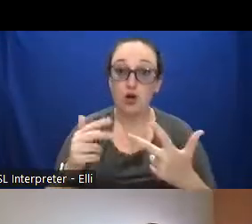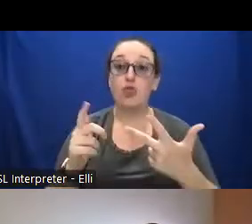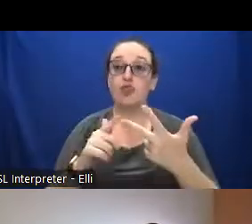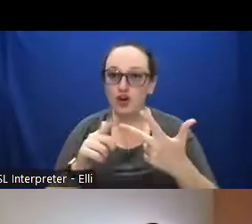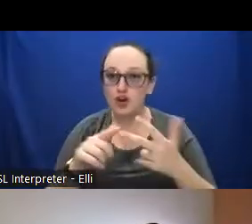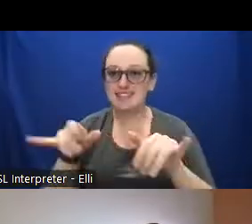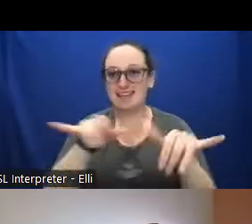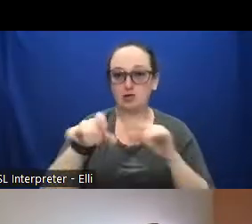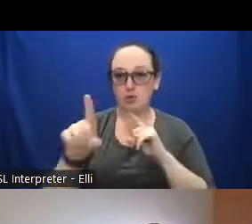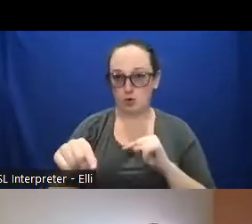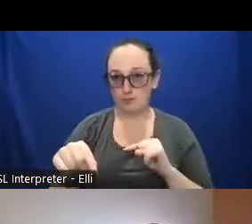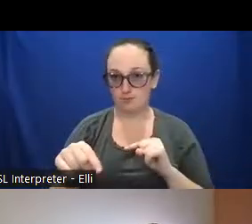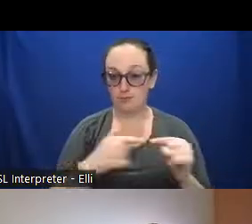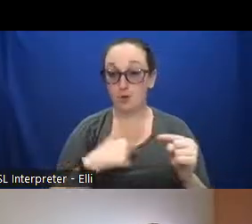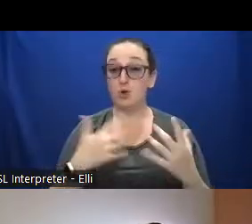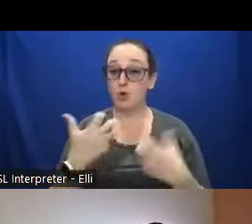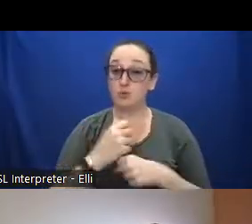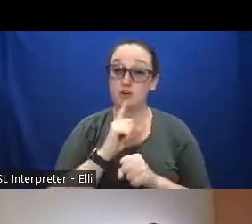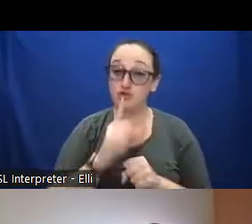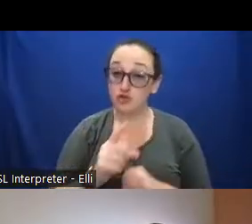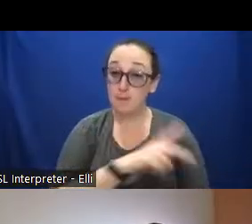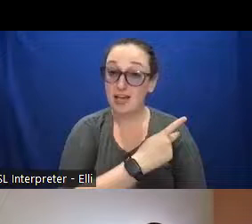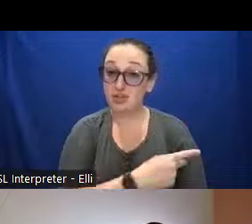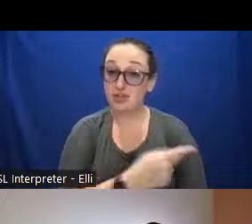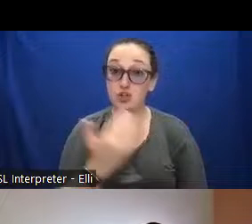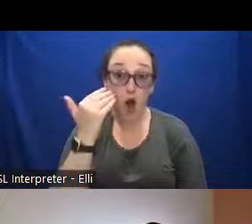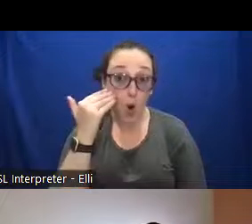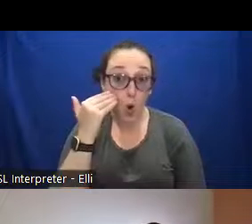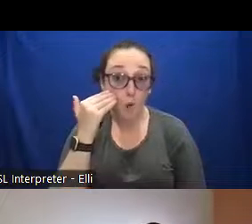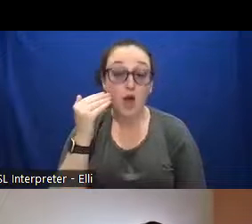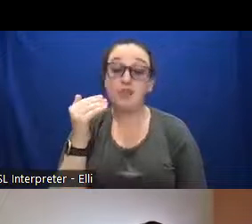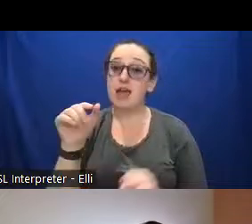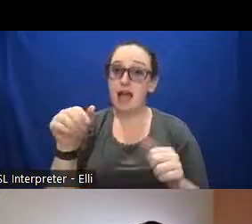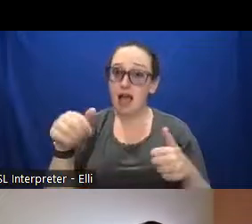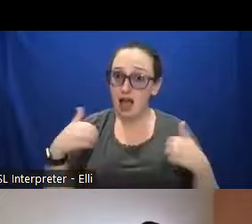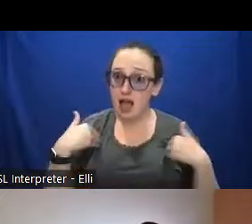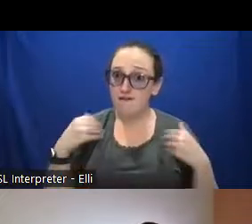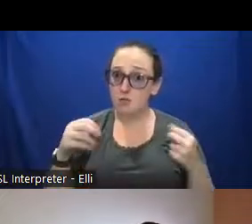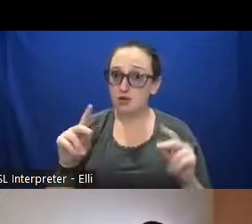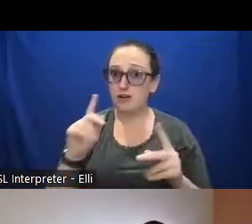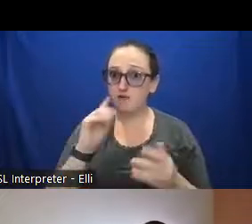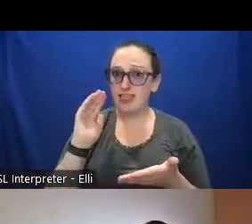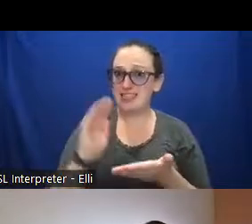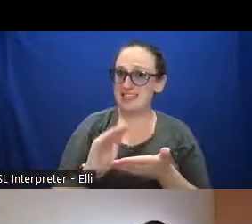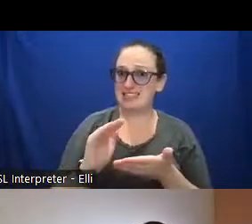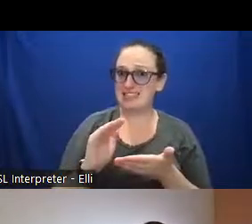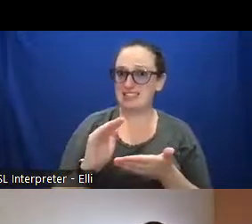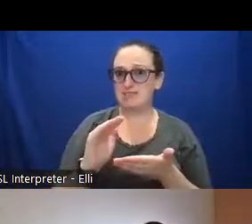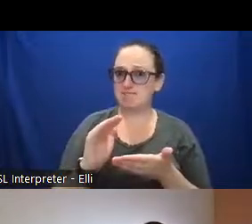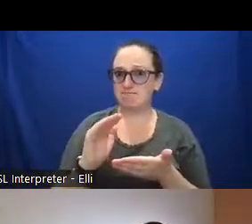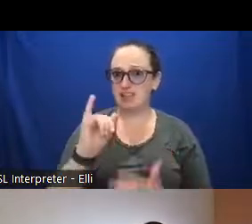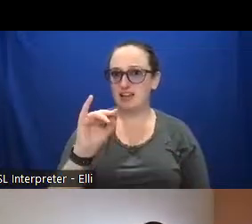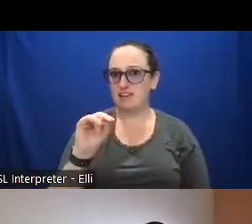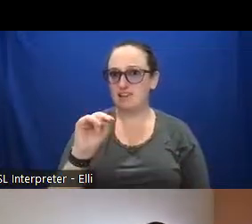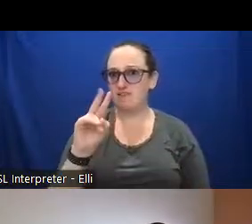patients know that we start with the least kind of invasive or